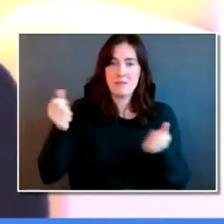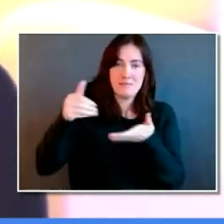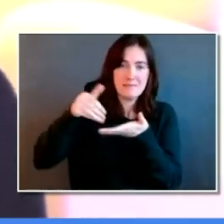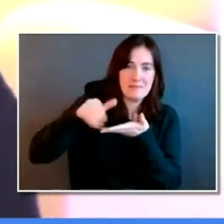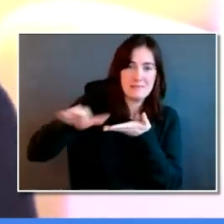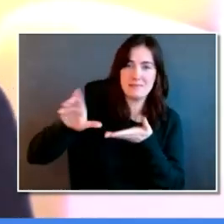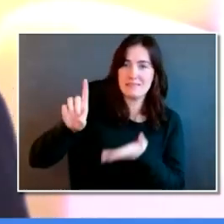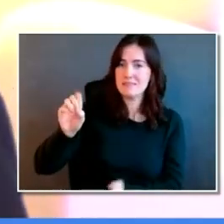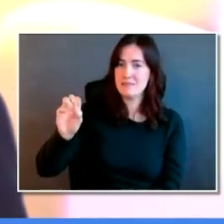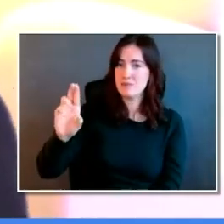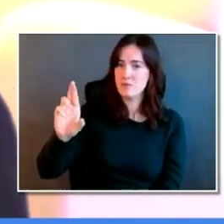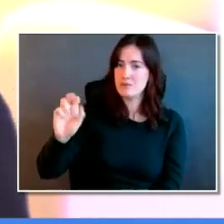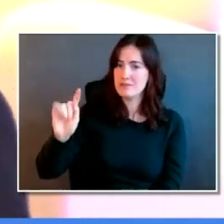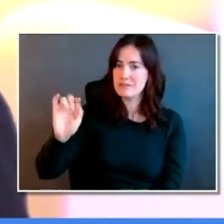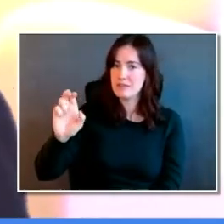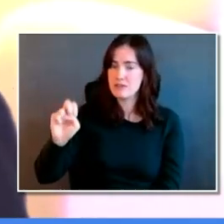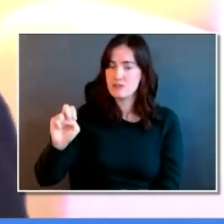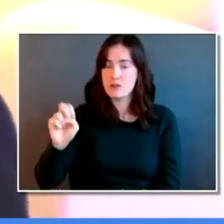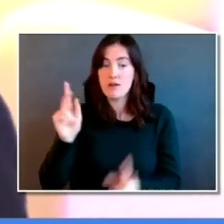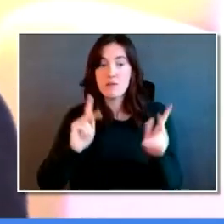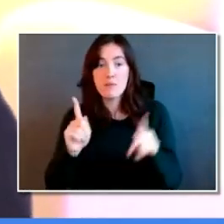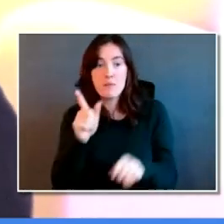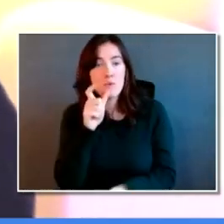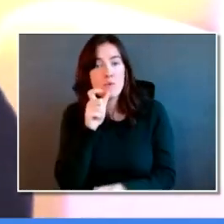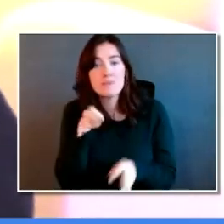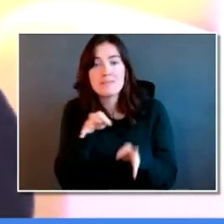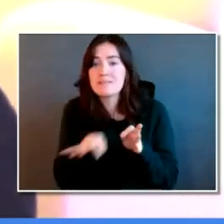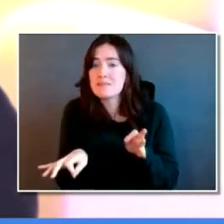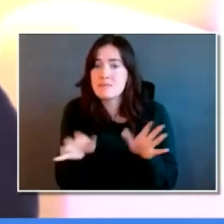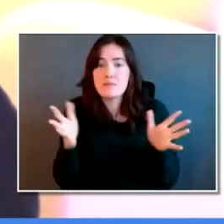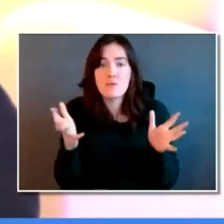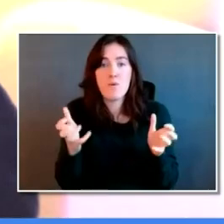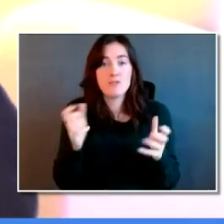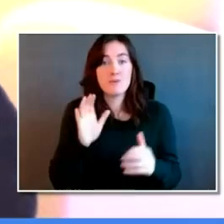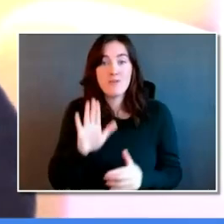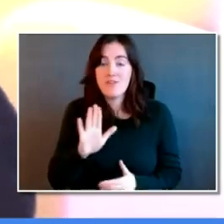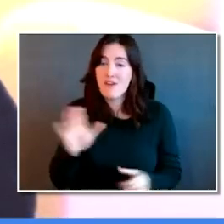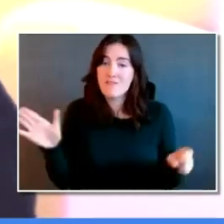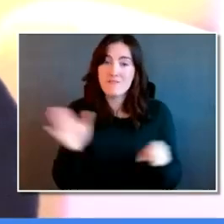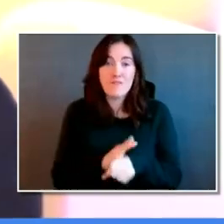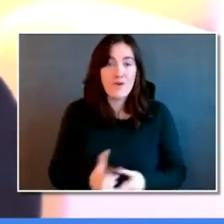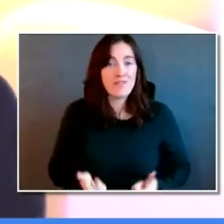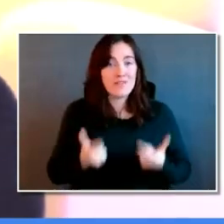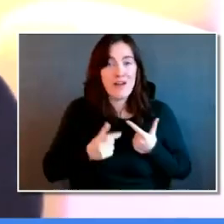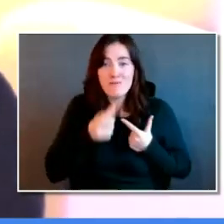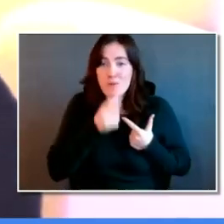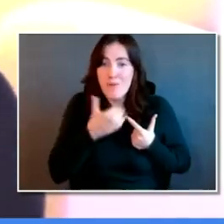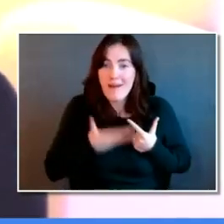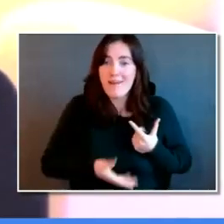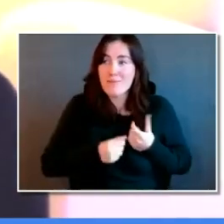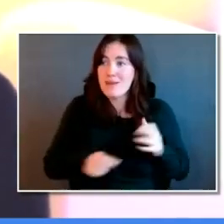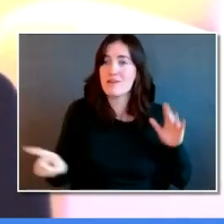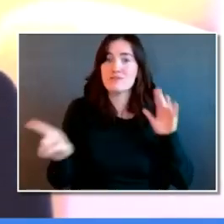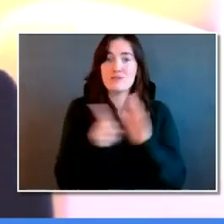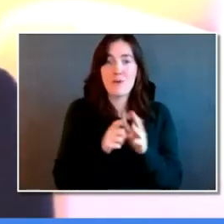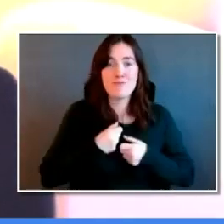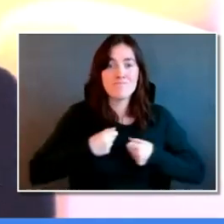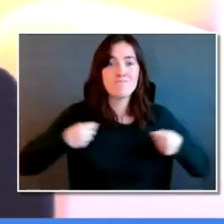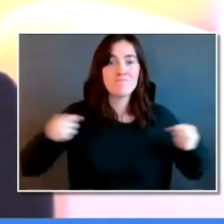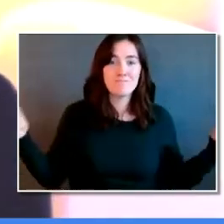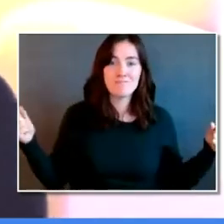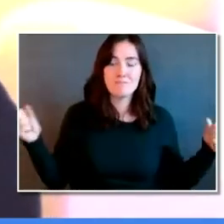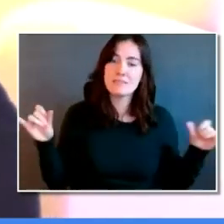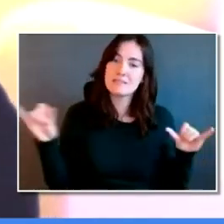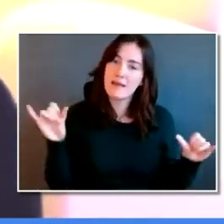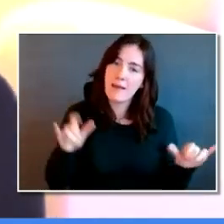who simply want to live their full lives as who they are, like everybody else of us,